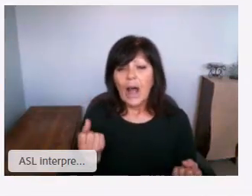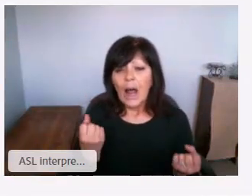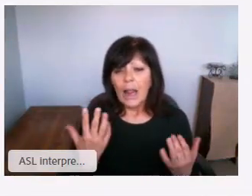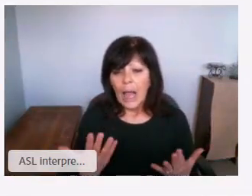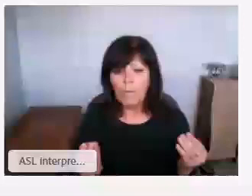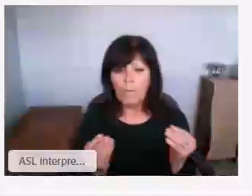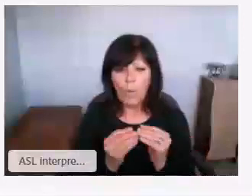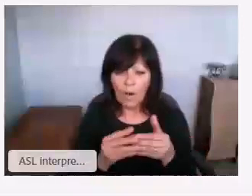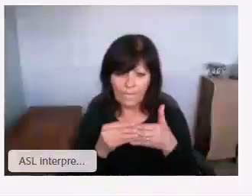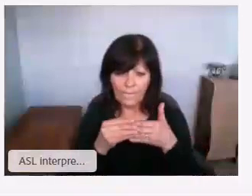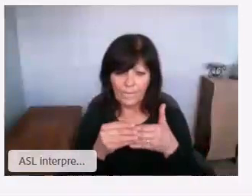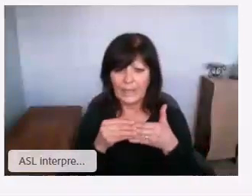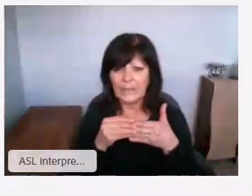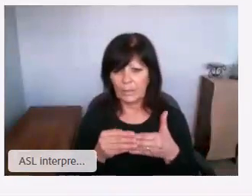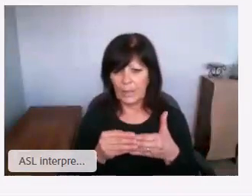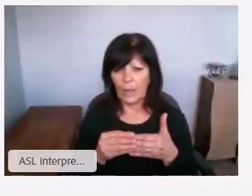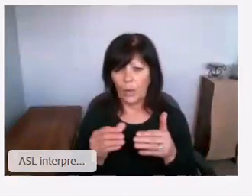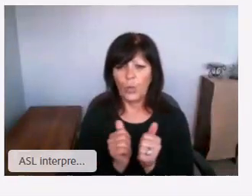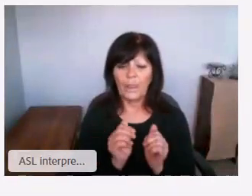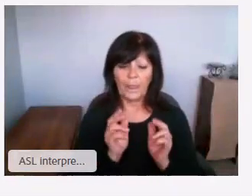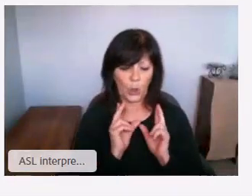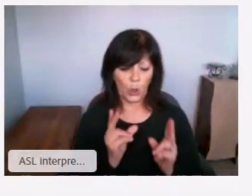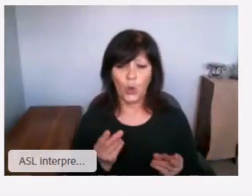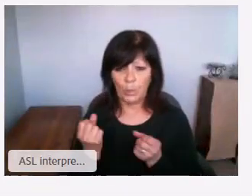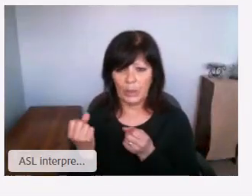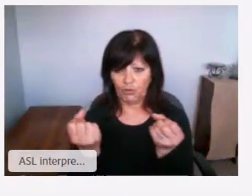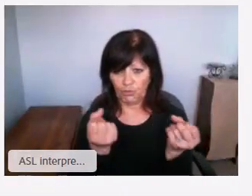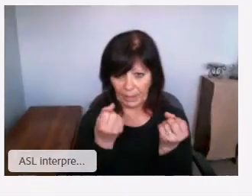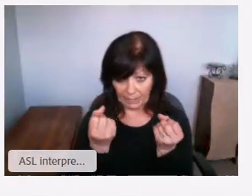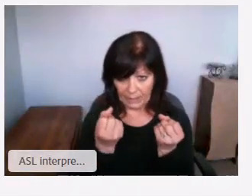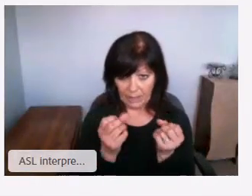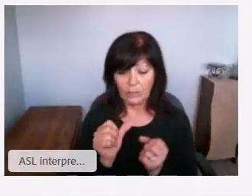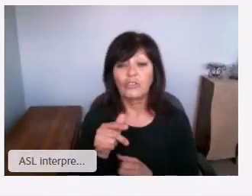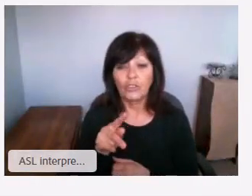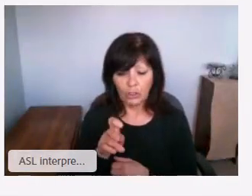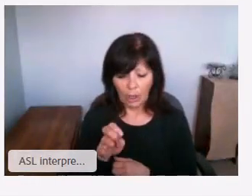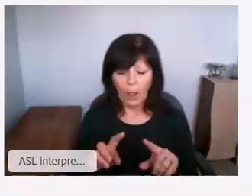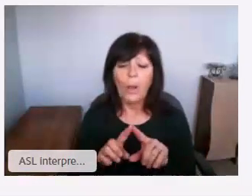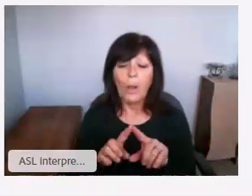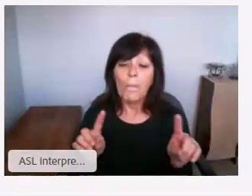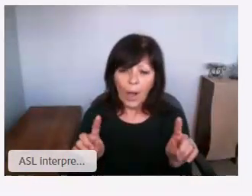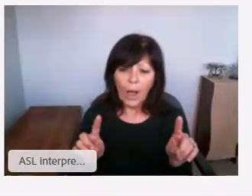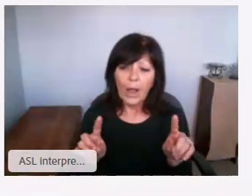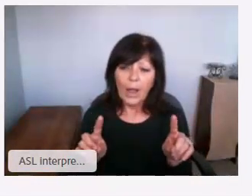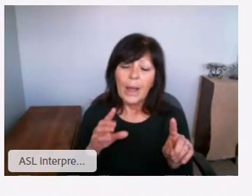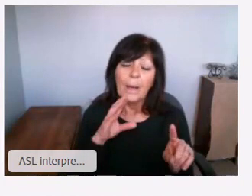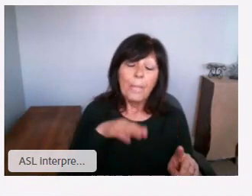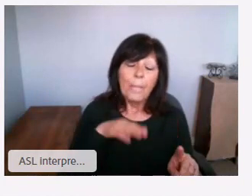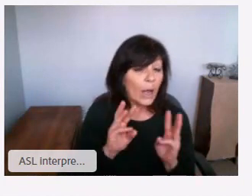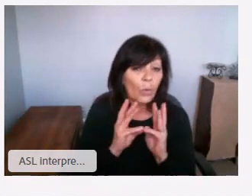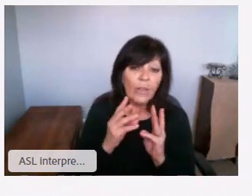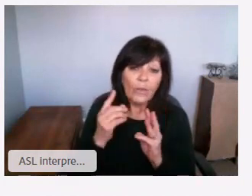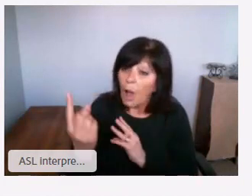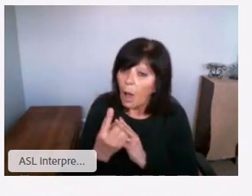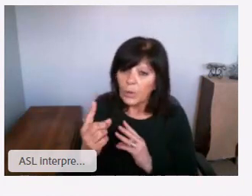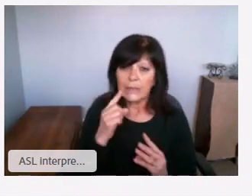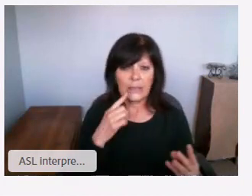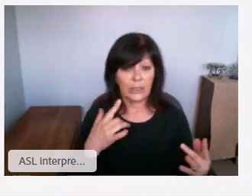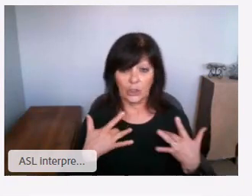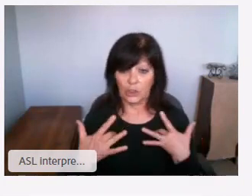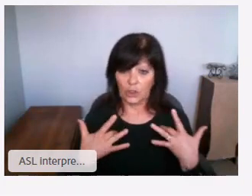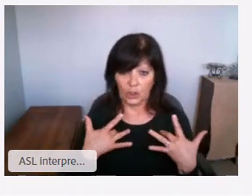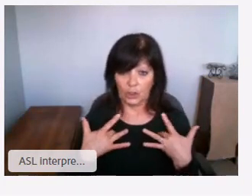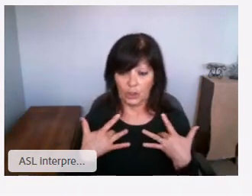flexibility on our side with the human-driven shuttle, but intense bad weather is always a concern. But